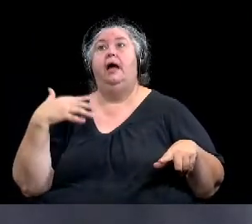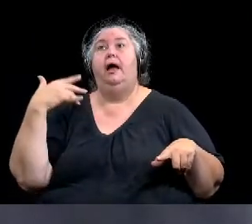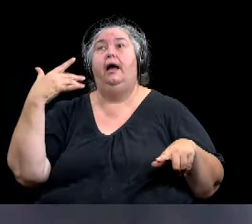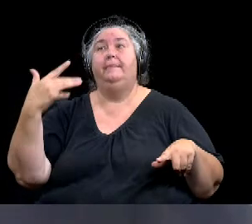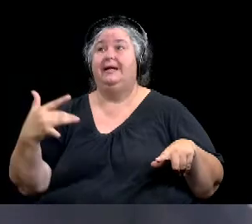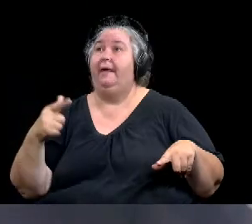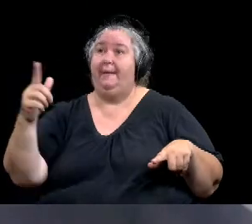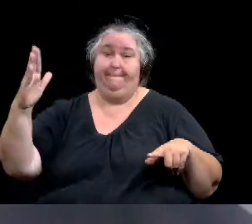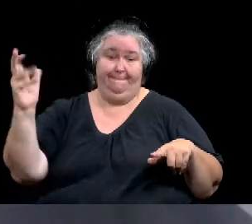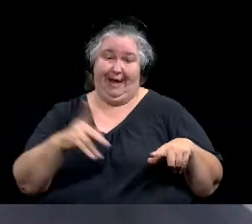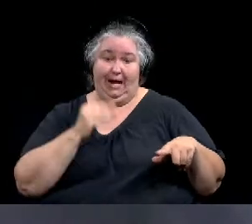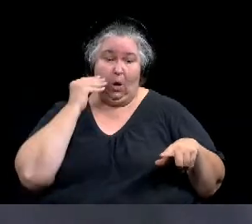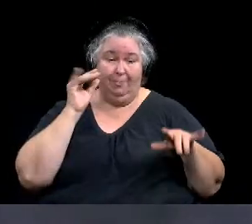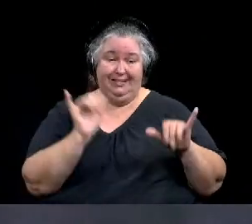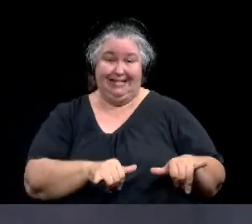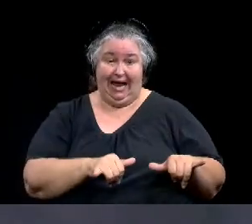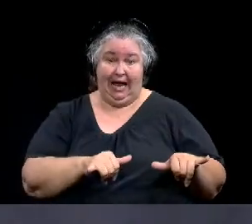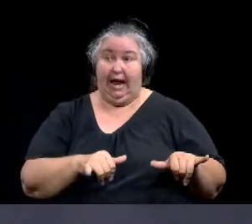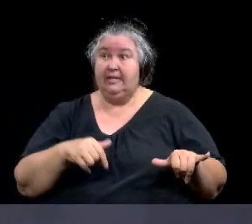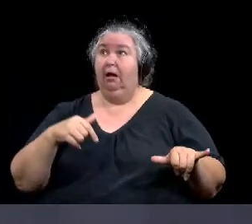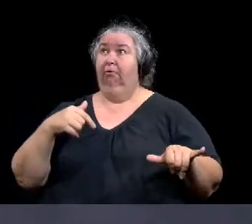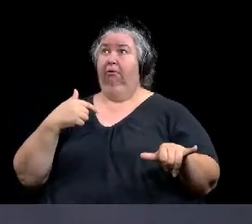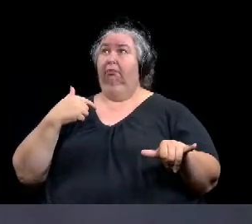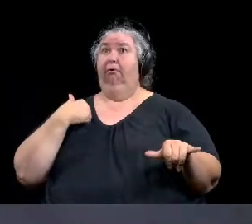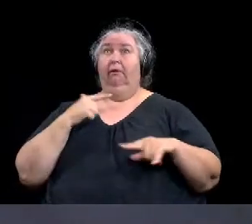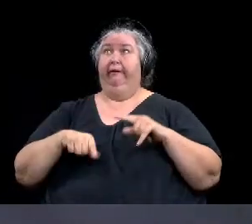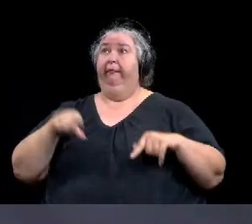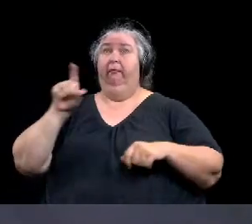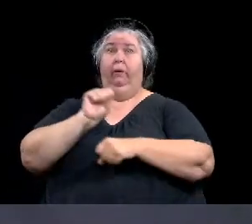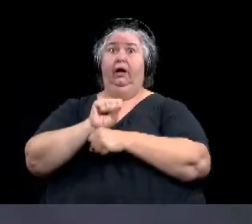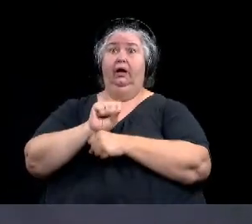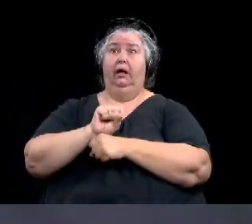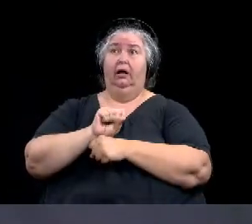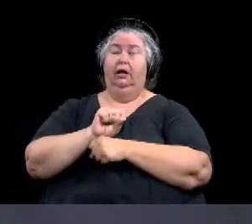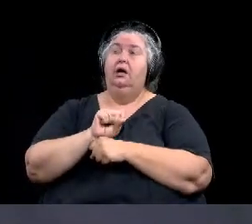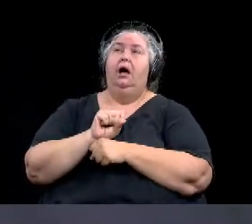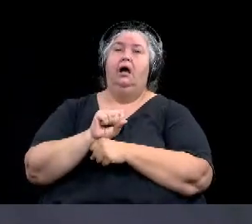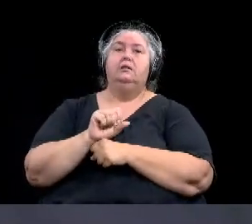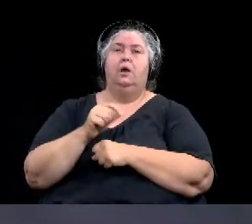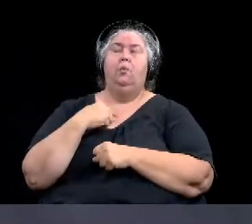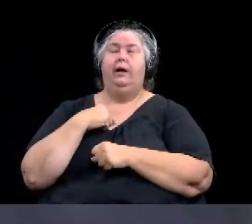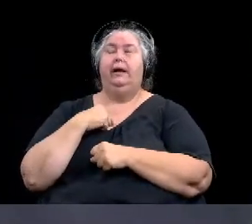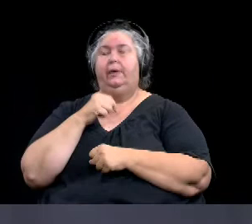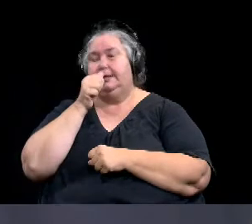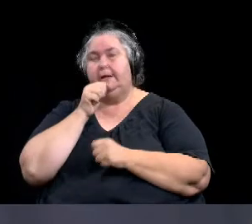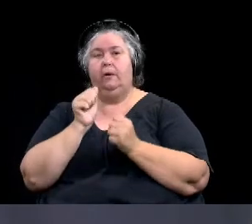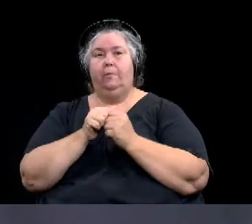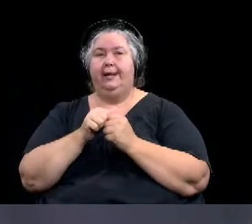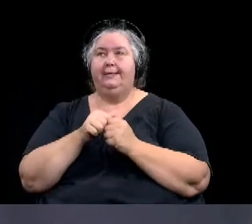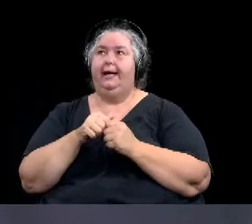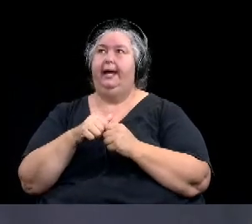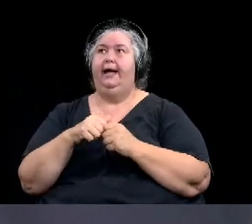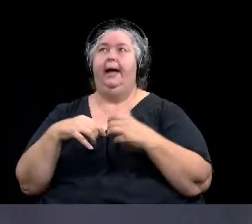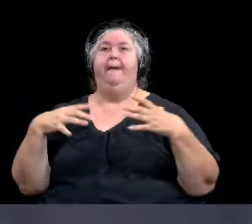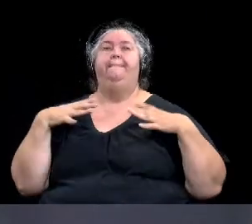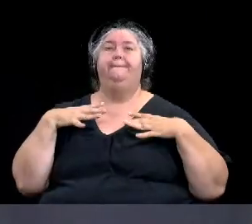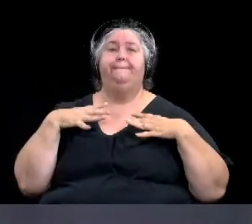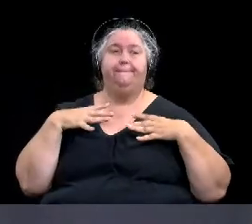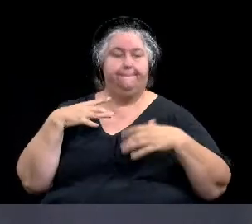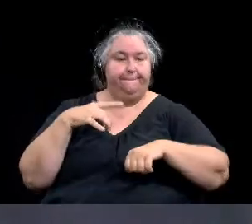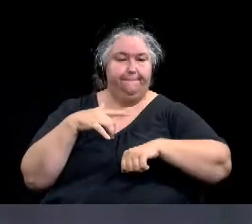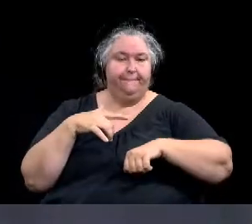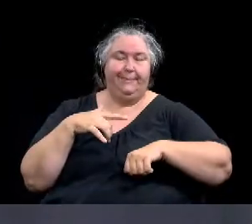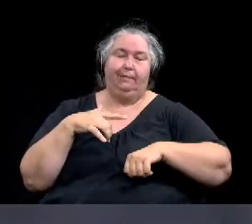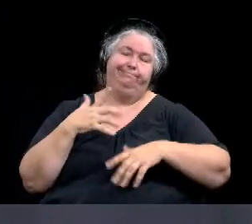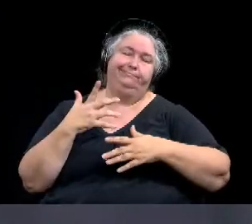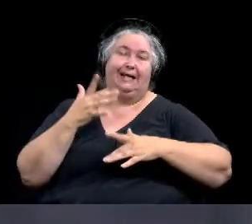home. And so we're dealing with a lot of issues that have to do with paid time off, all those things,